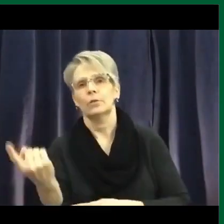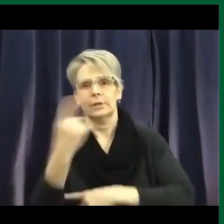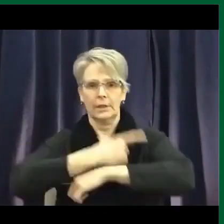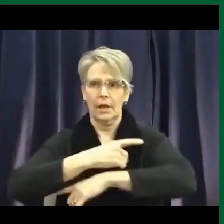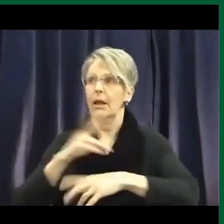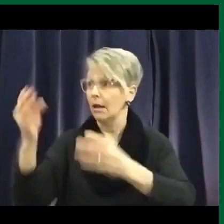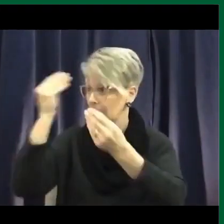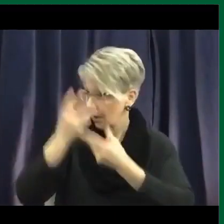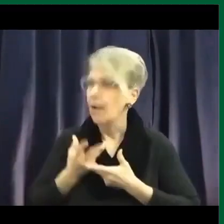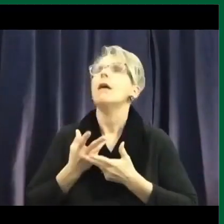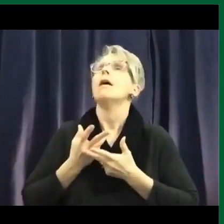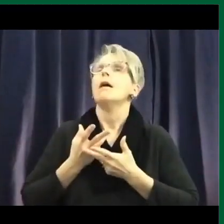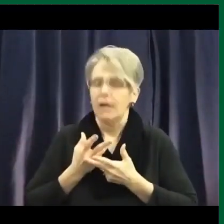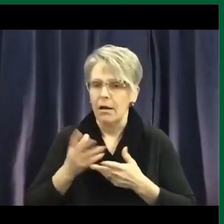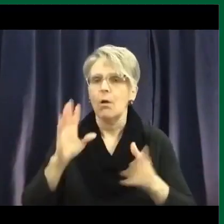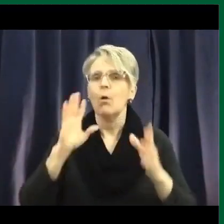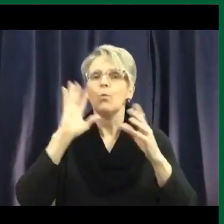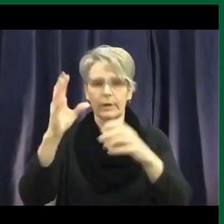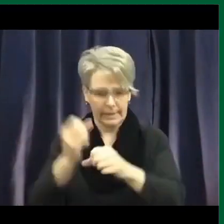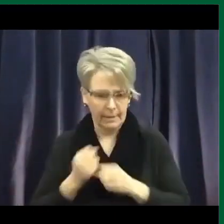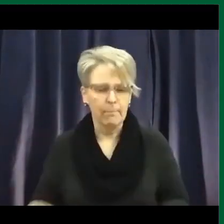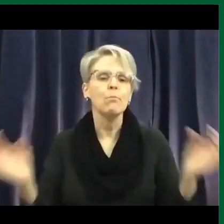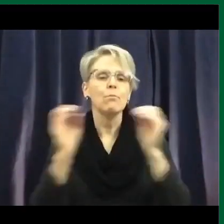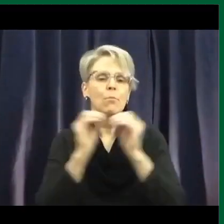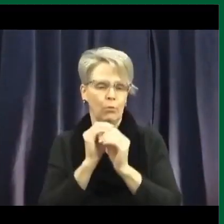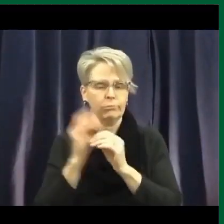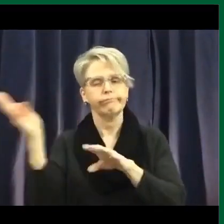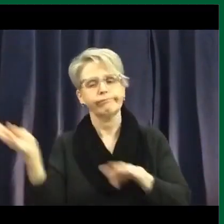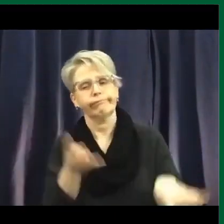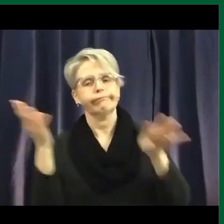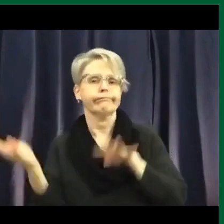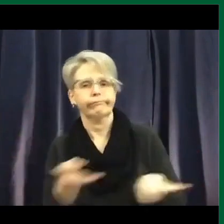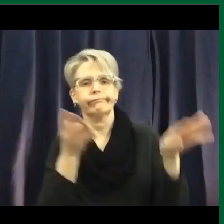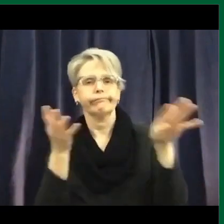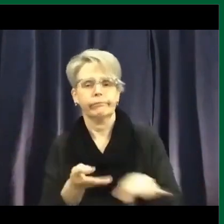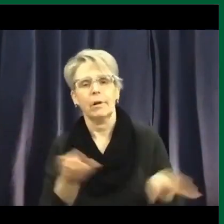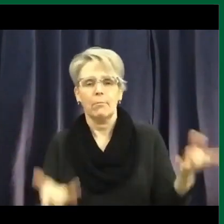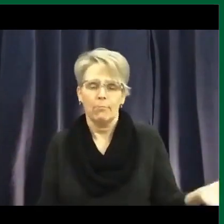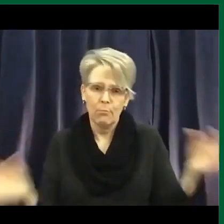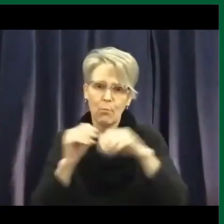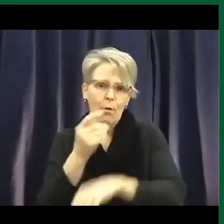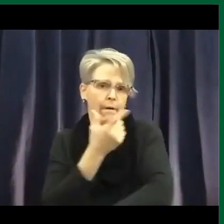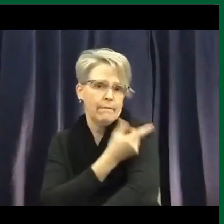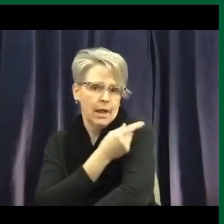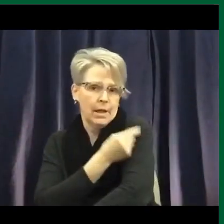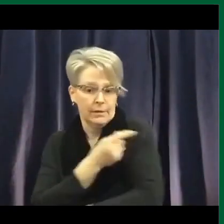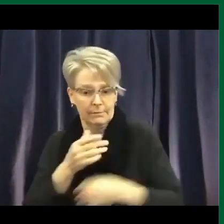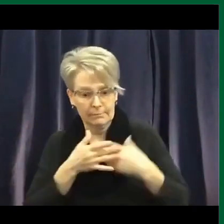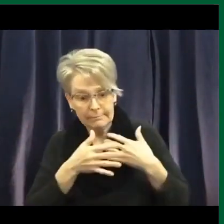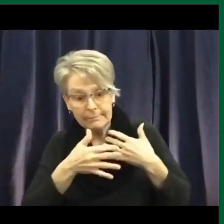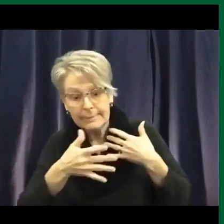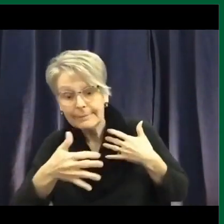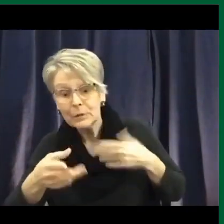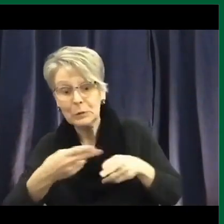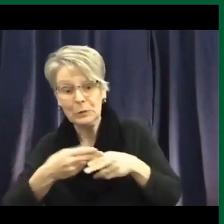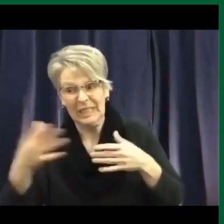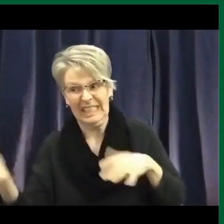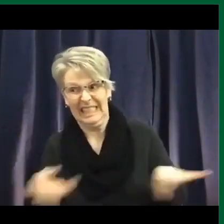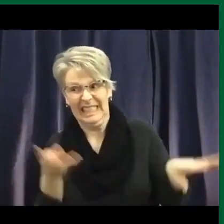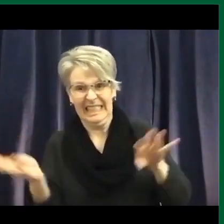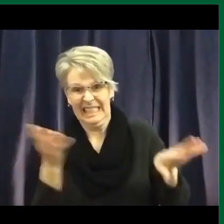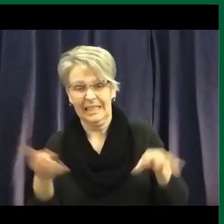the fact that we will have access to a much larger number of vaccines in the days and weeks ahead. And we have a